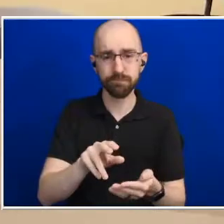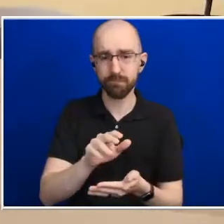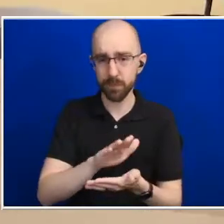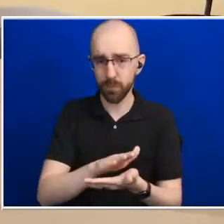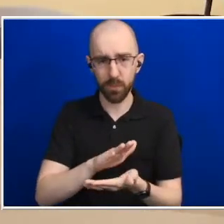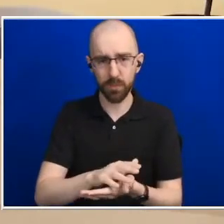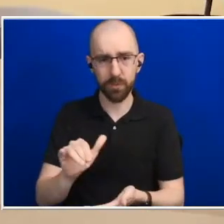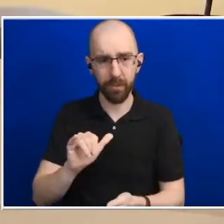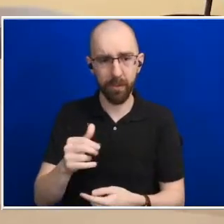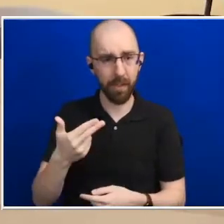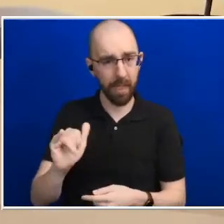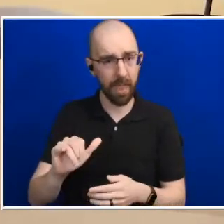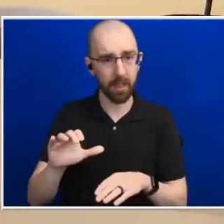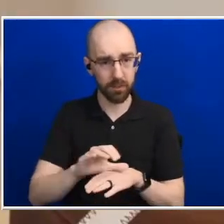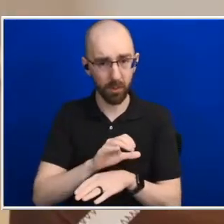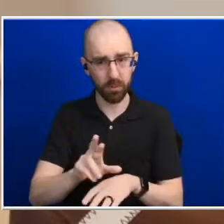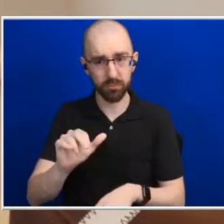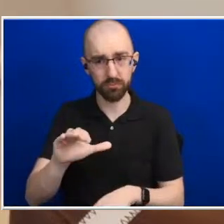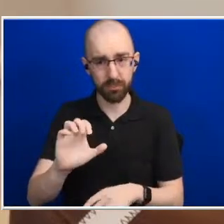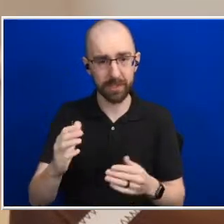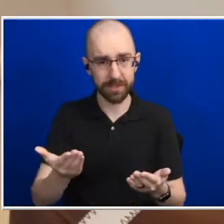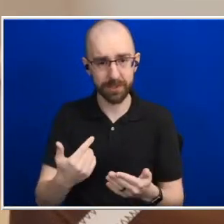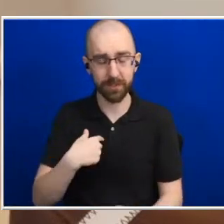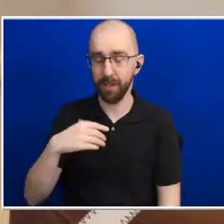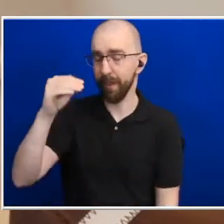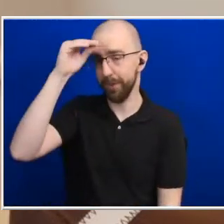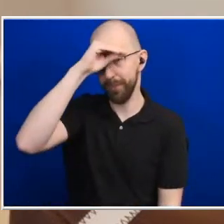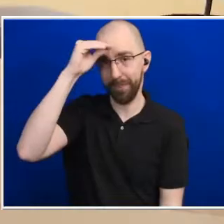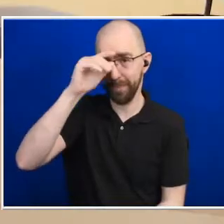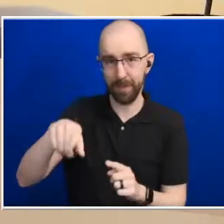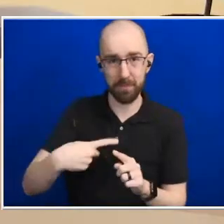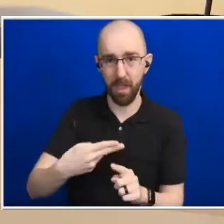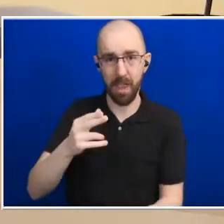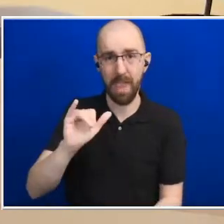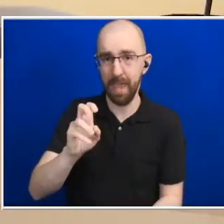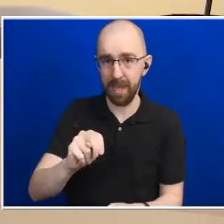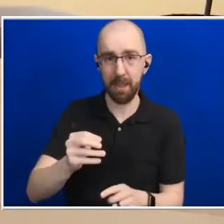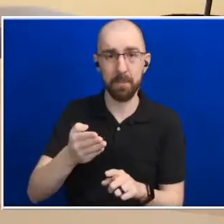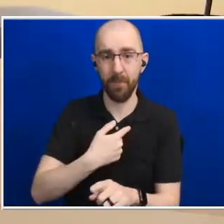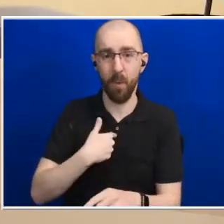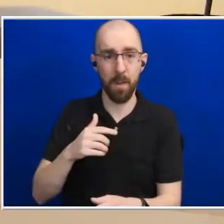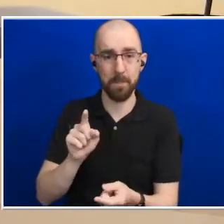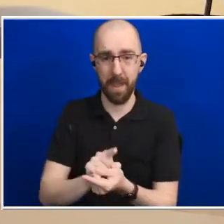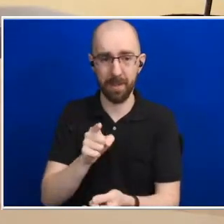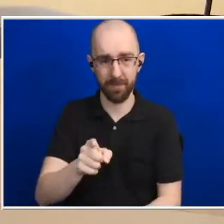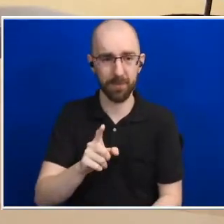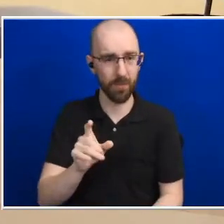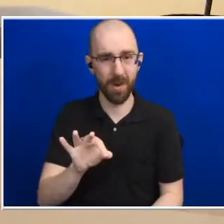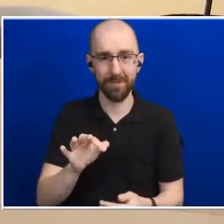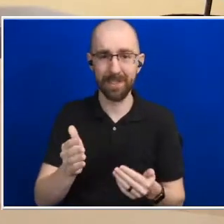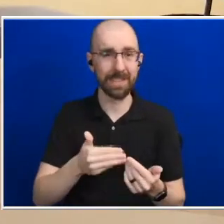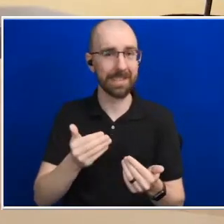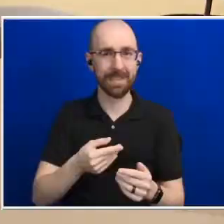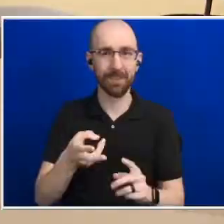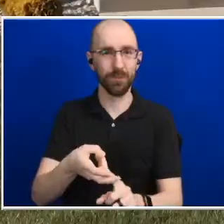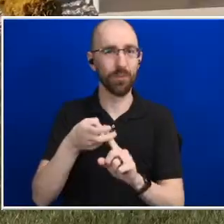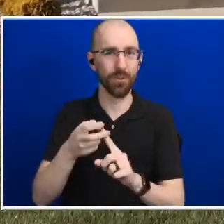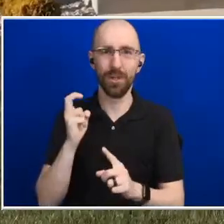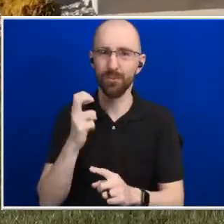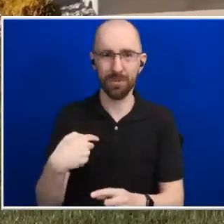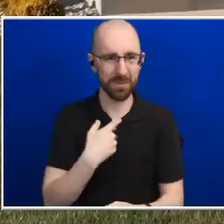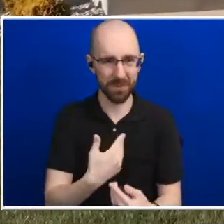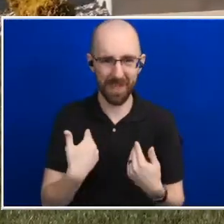Coach Rice here? I knew absolutely nothing about Hayden before meeting him. That was one of the easiest recruiting trips we had.